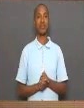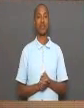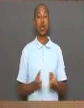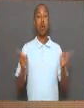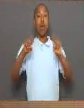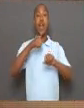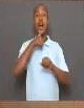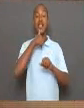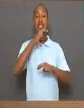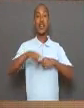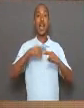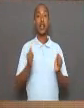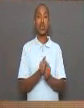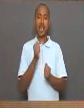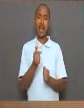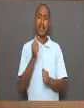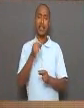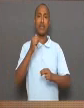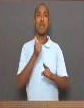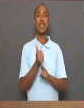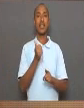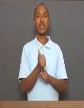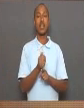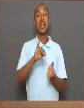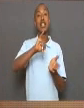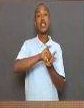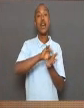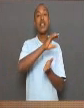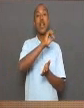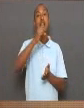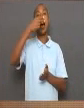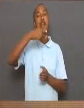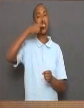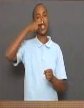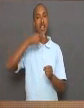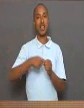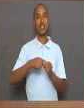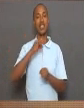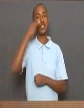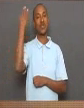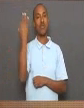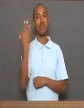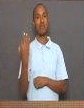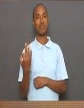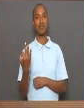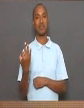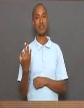When acids react with active metals, salt and hydrogen gas is formed.